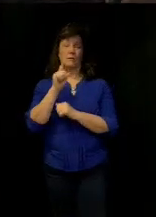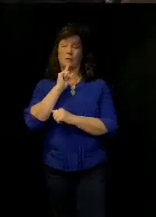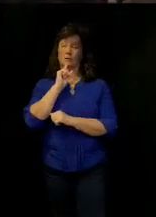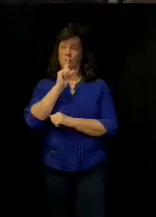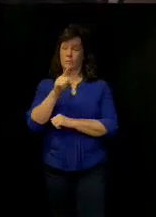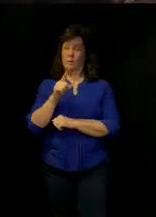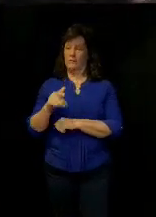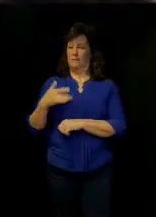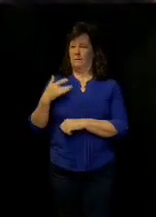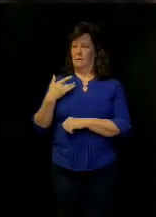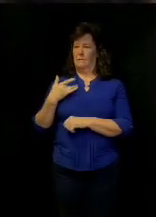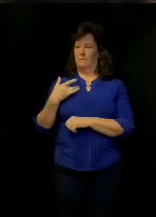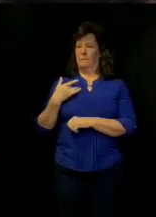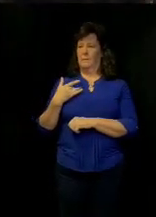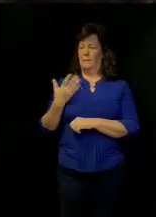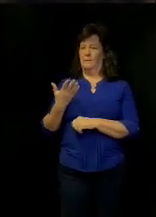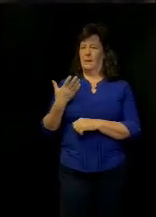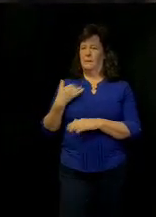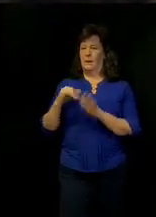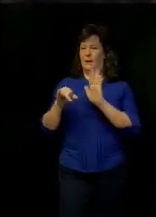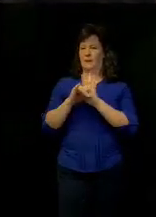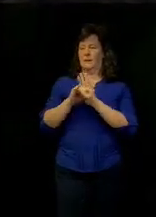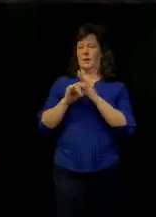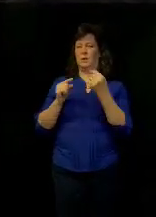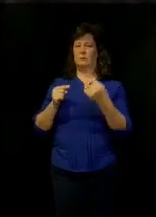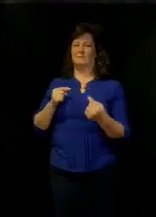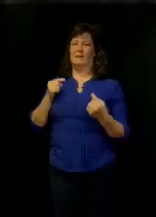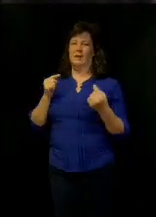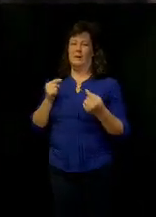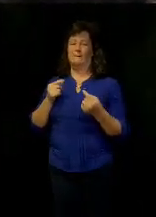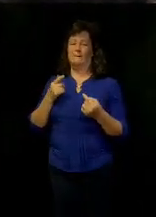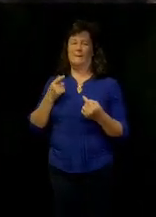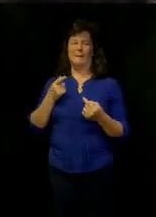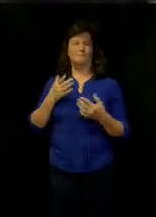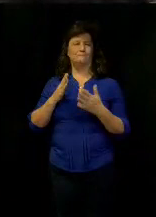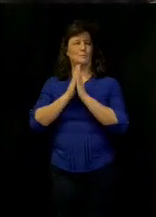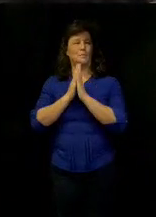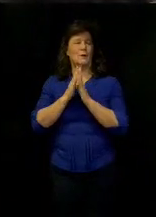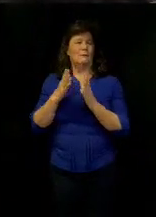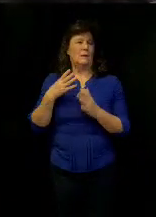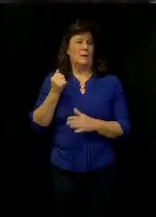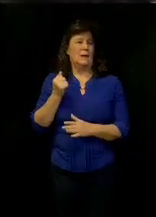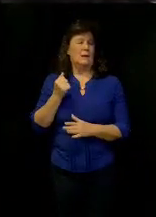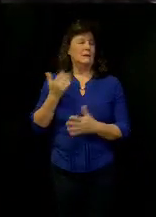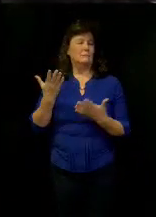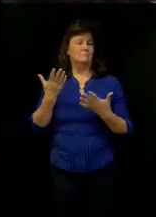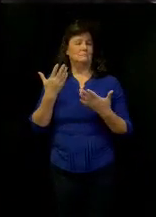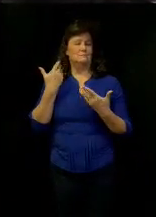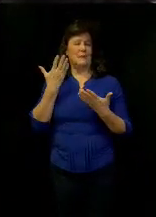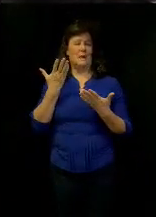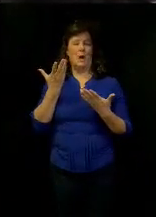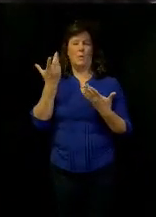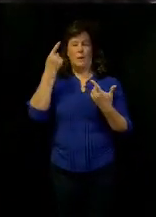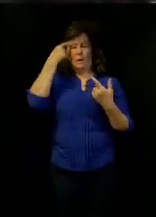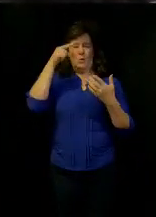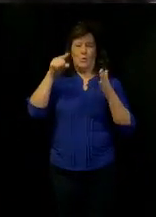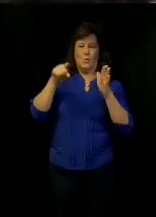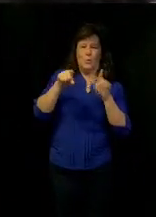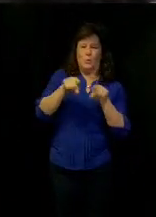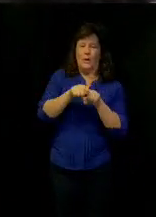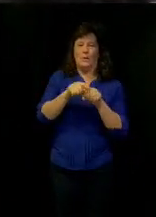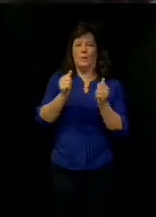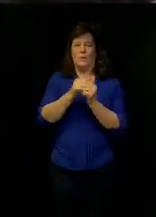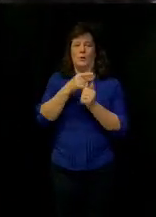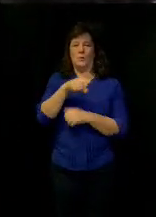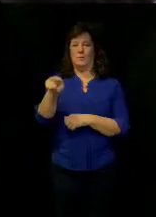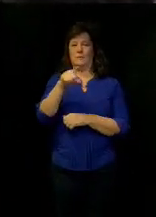today, maybe you're struggling with your identity. Maybe you need prayer for healing. I don't care what it is. I want to agree with you today. I want to pray for you.